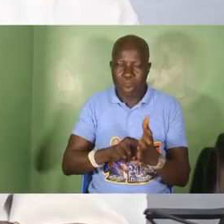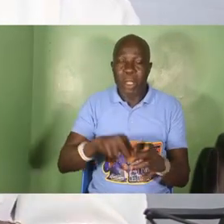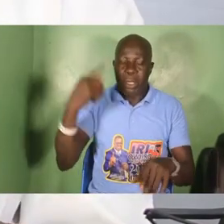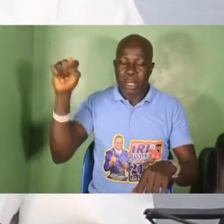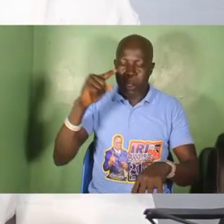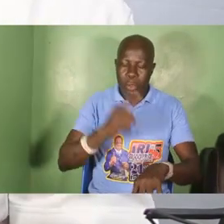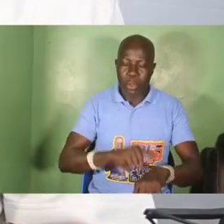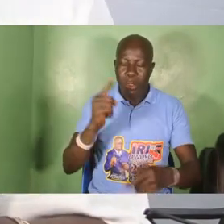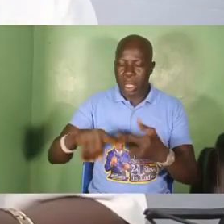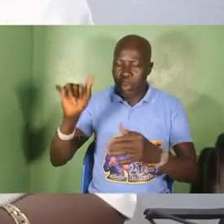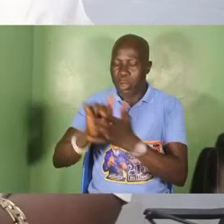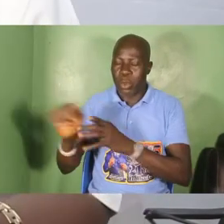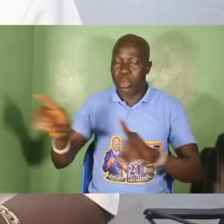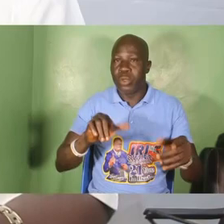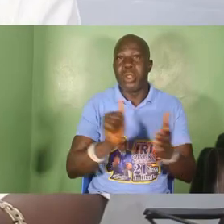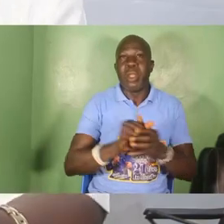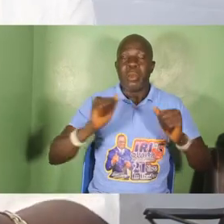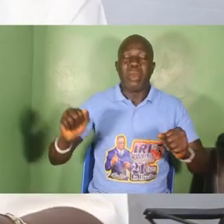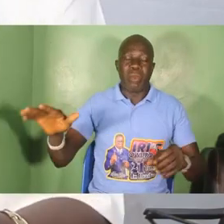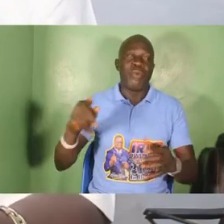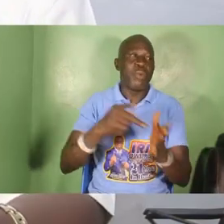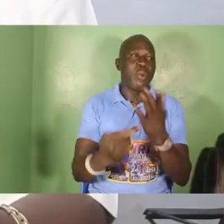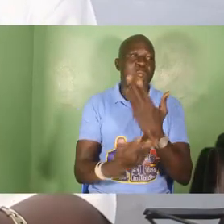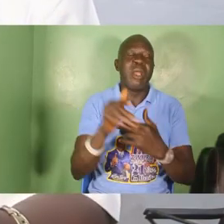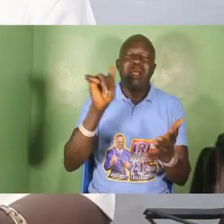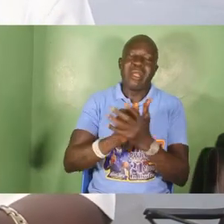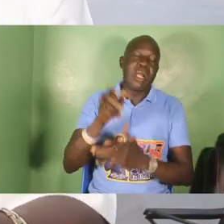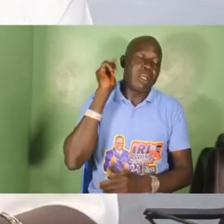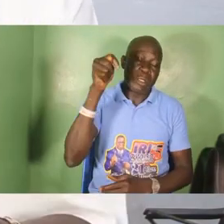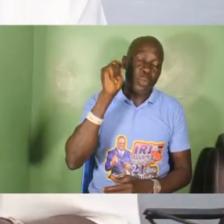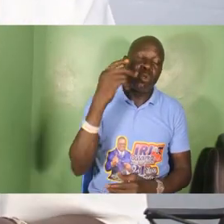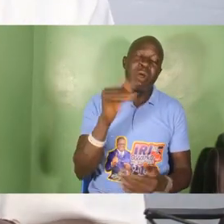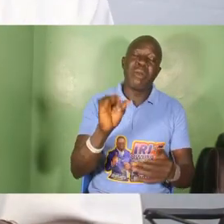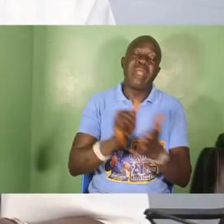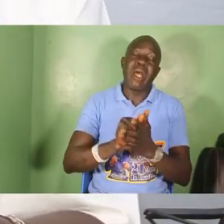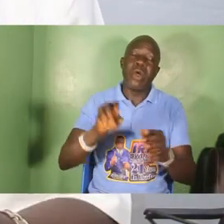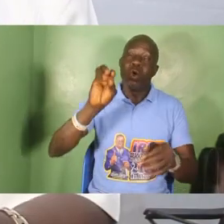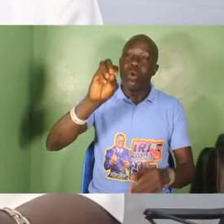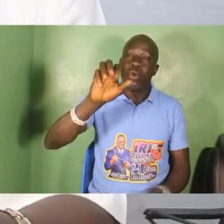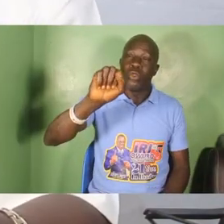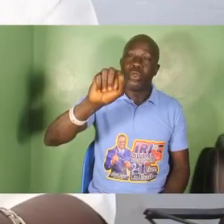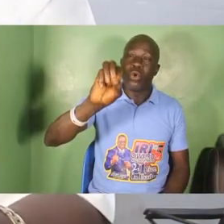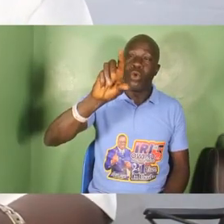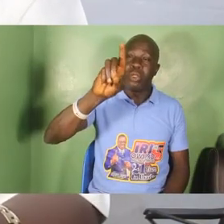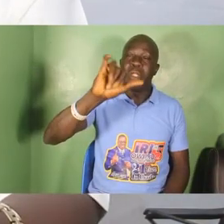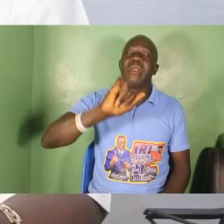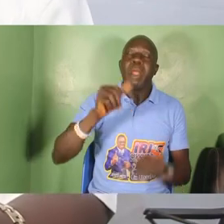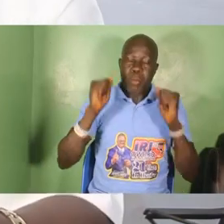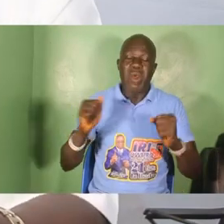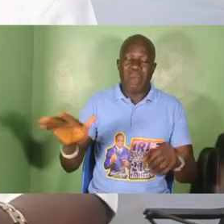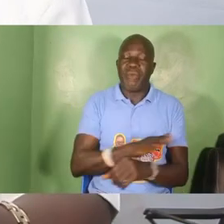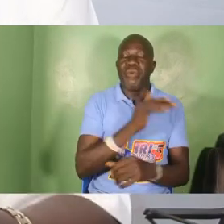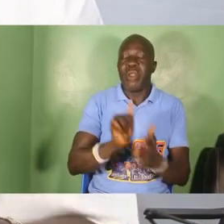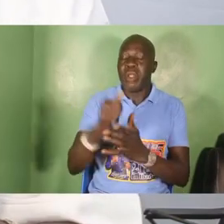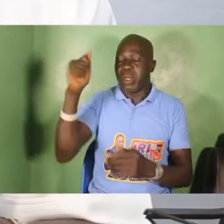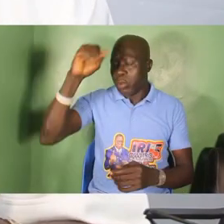koko ta se program do ni agbara we did that powerful program e ri to so di yen lagbara ah the testimony of to so di is very powerful if any woman kan tin